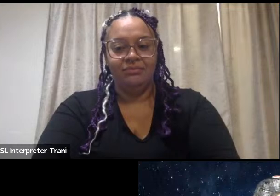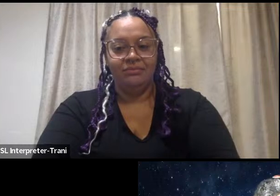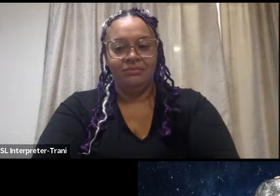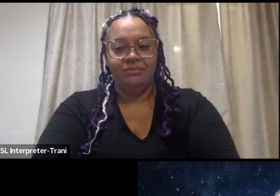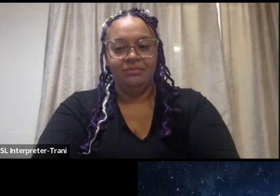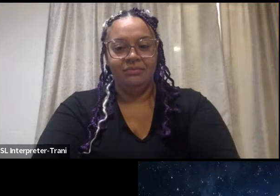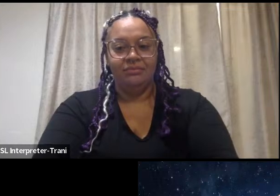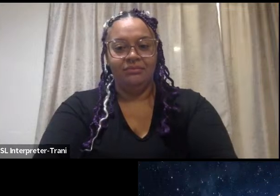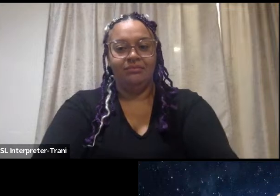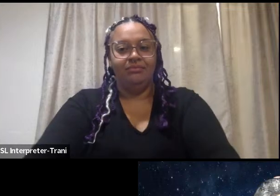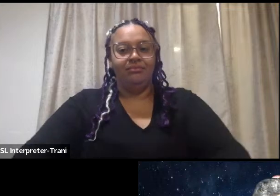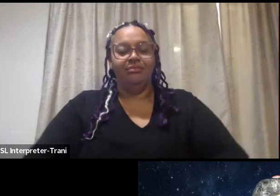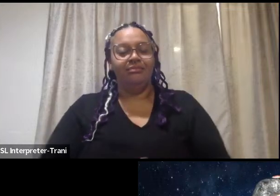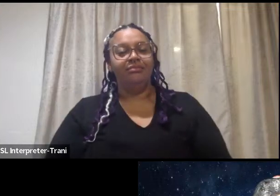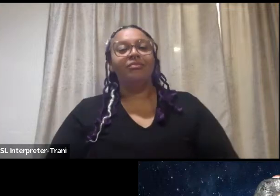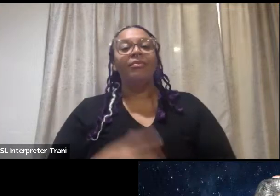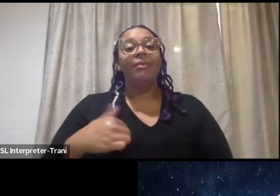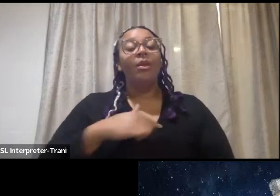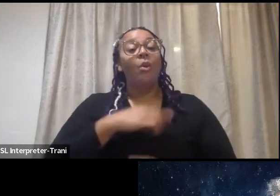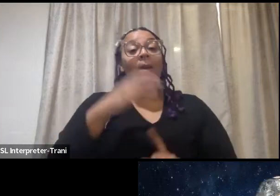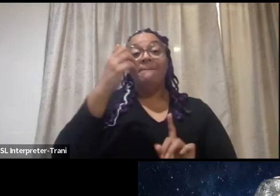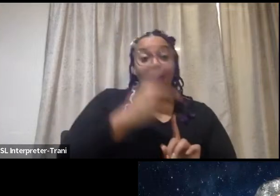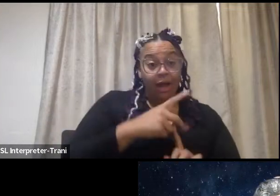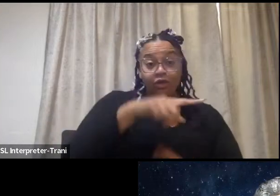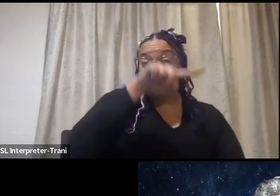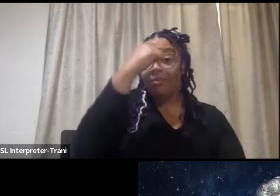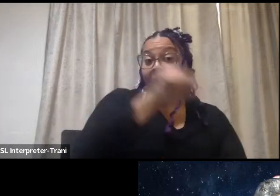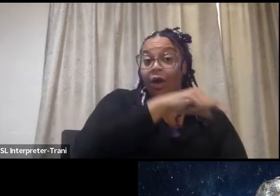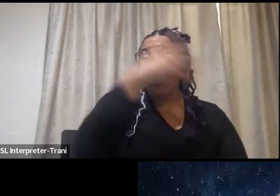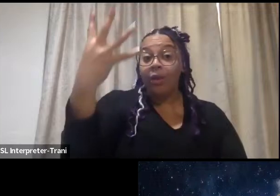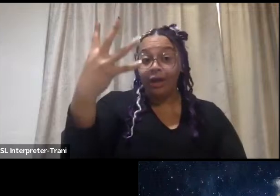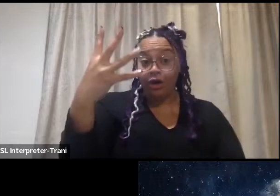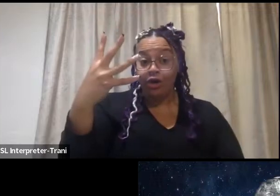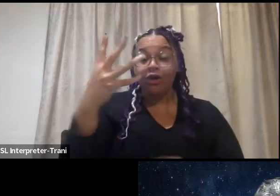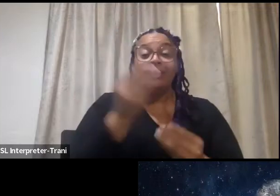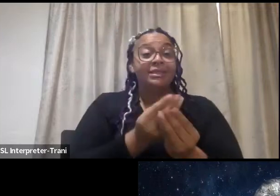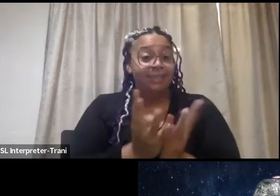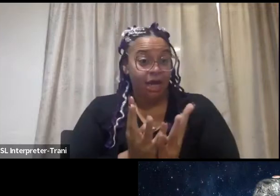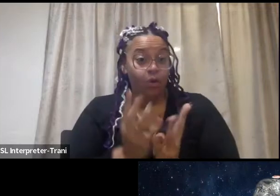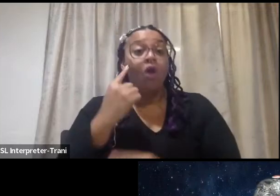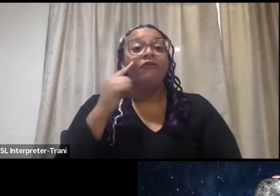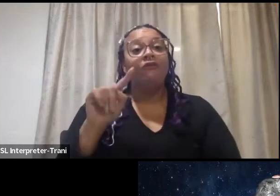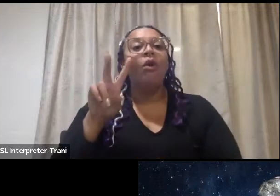We're going back to Black Queer Tarot for Virgo.